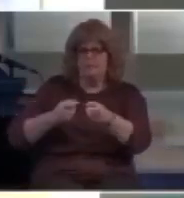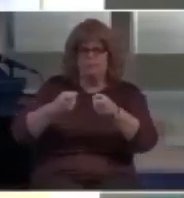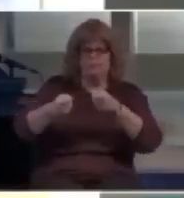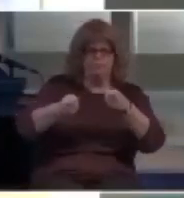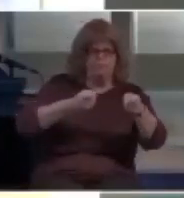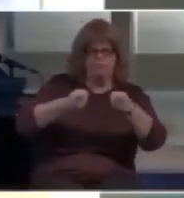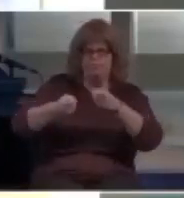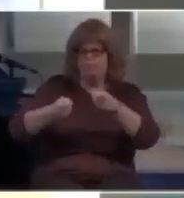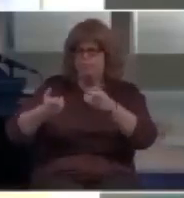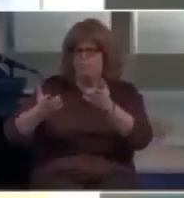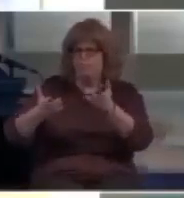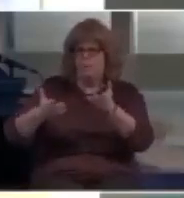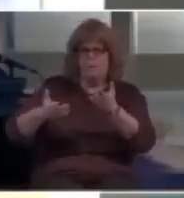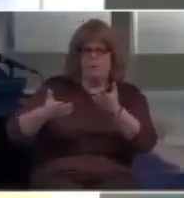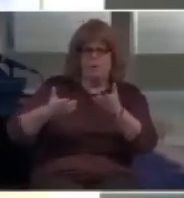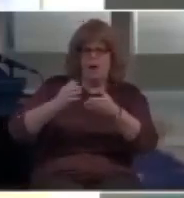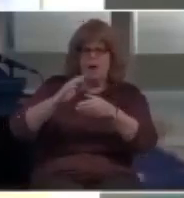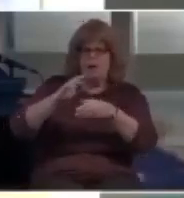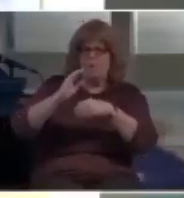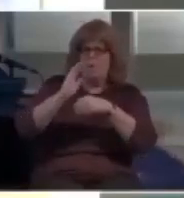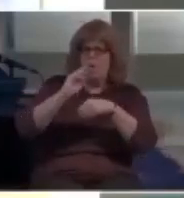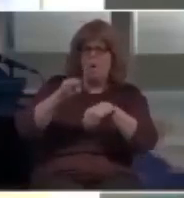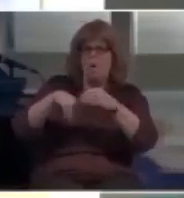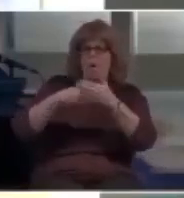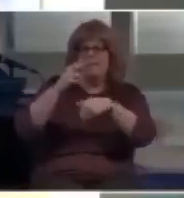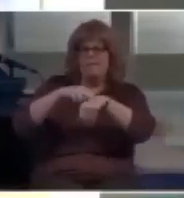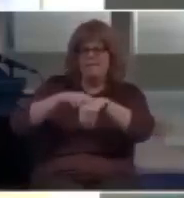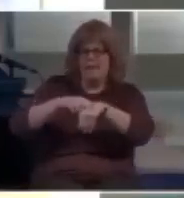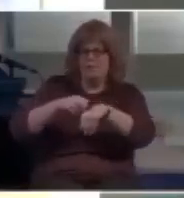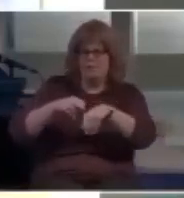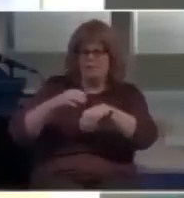reign over the nations. And so